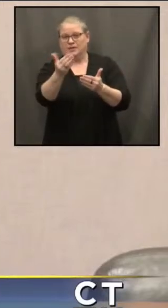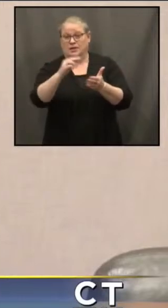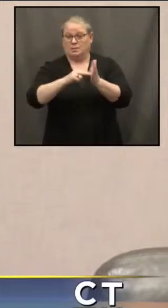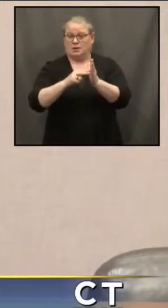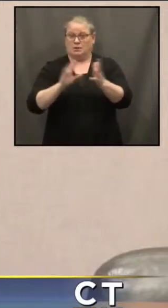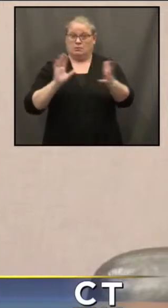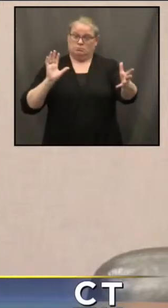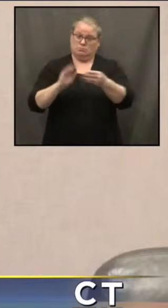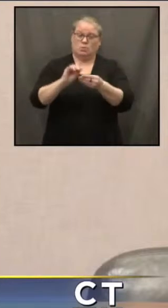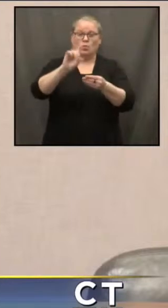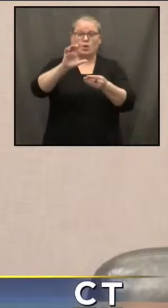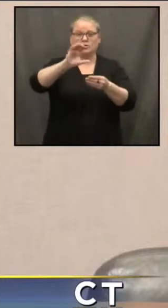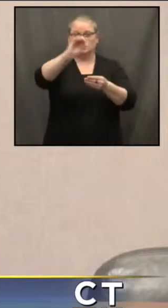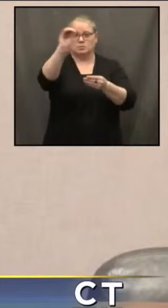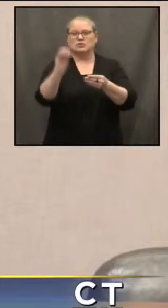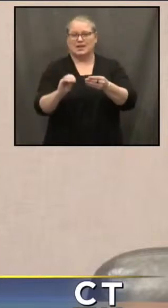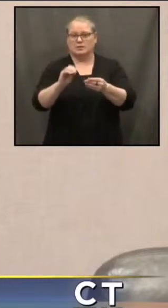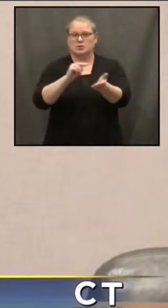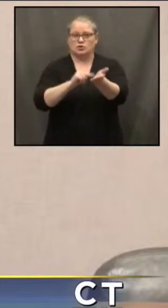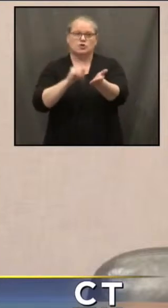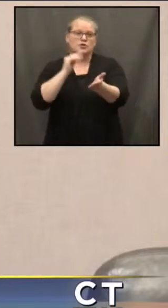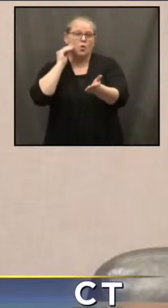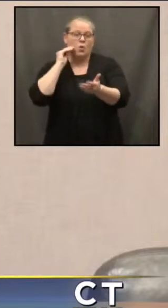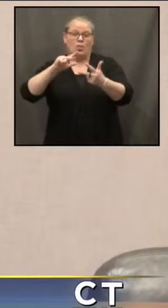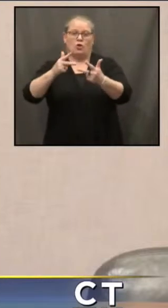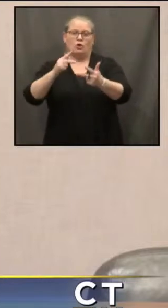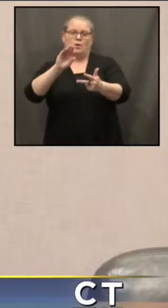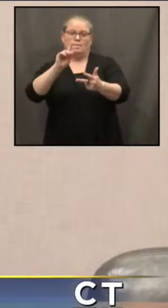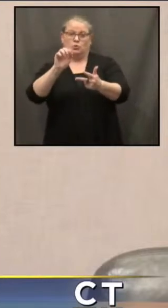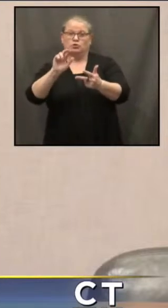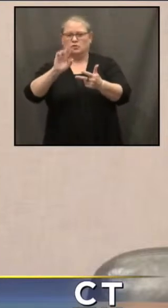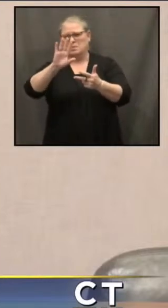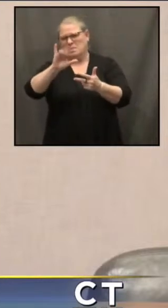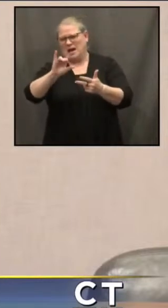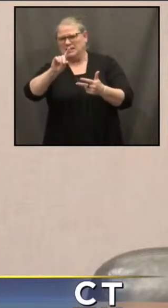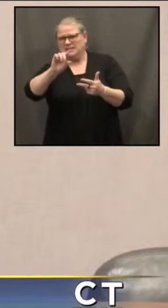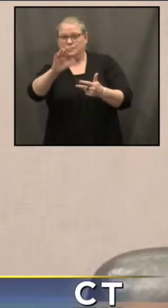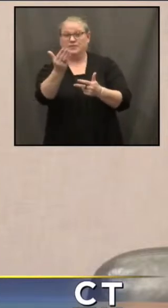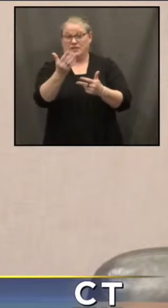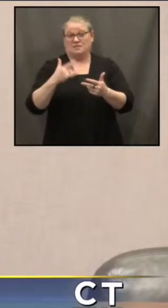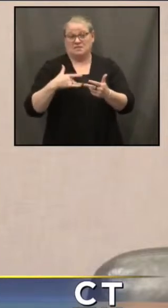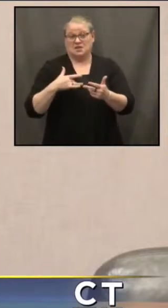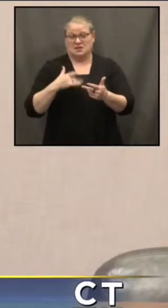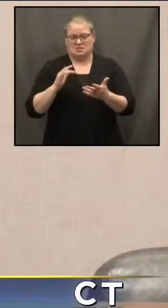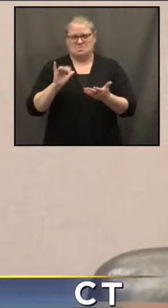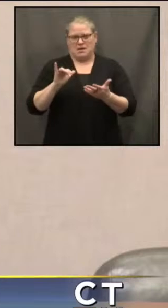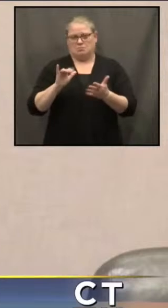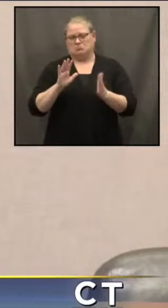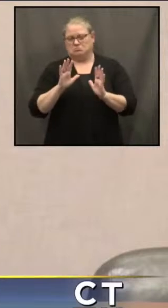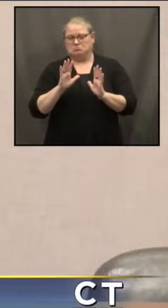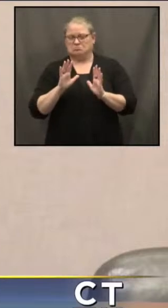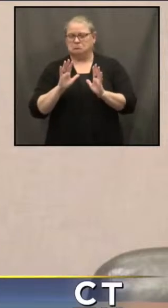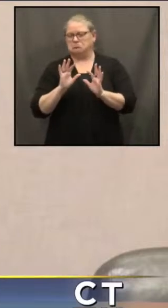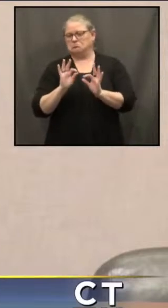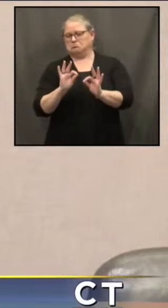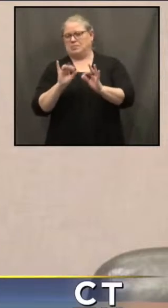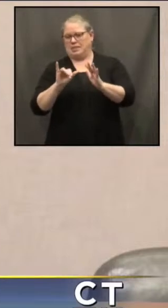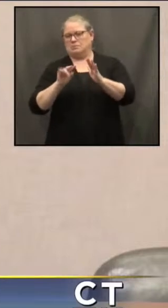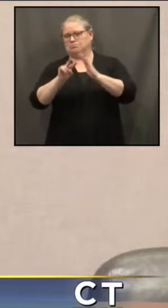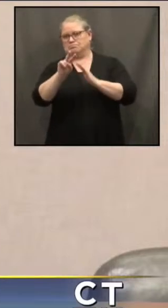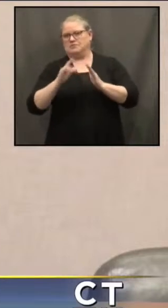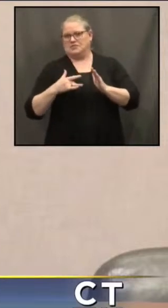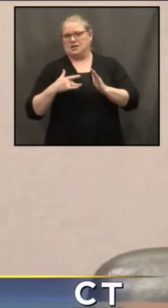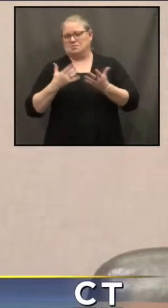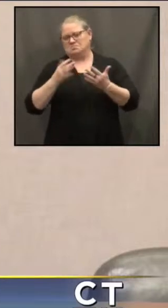boosted by December 15th. I think that would be a fair statement, or very high numbers, upwards of 95%.